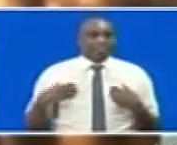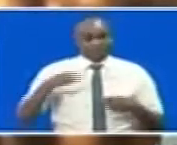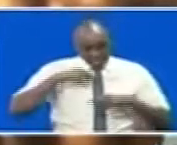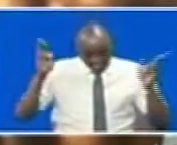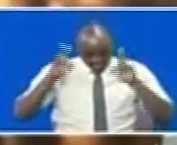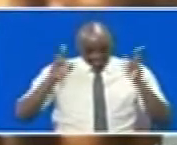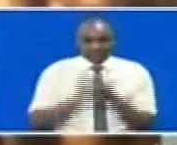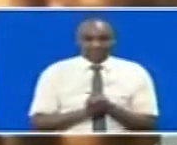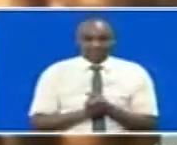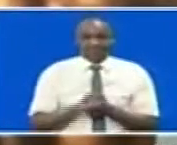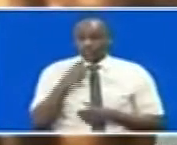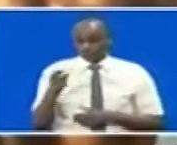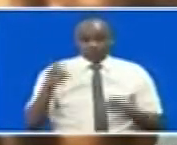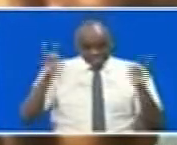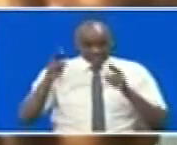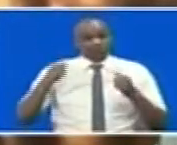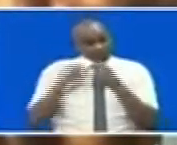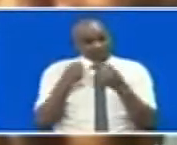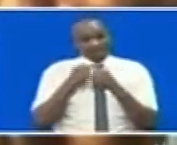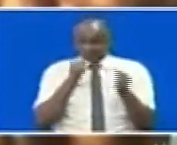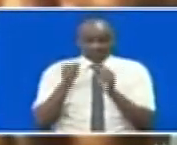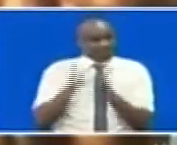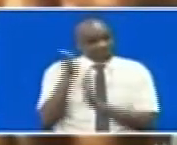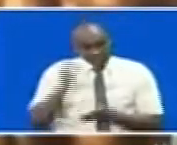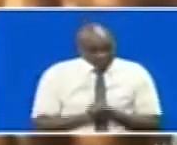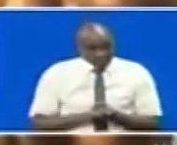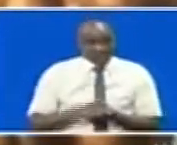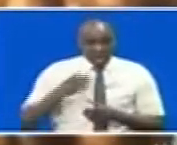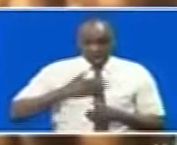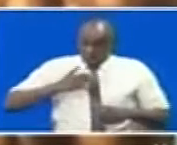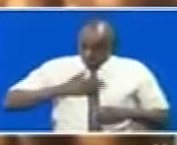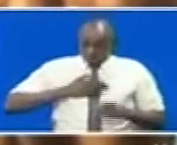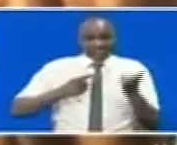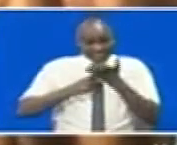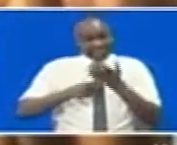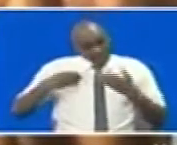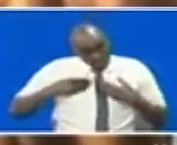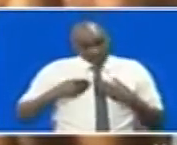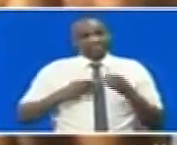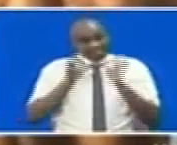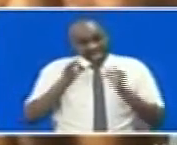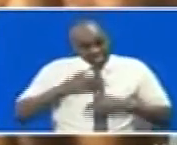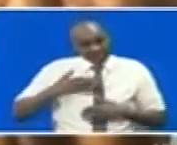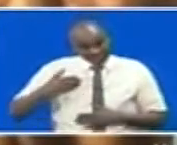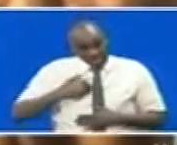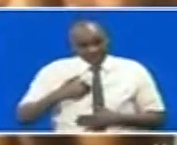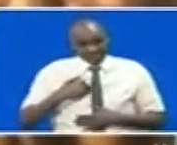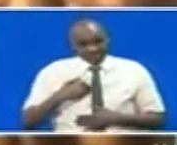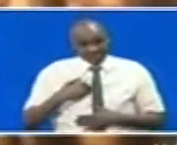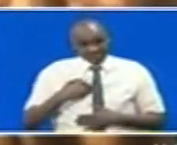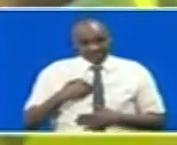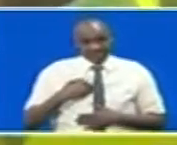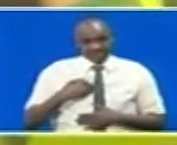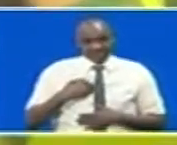ready. So we are ready to fight with them, and with our own tactics, as we always do, we will fight the